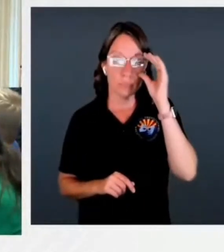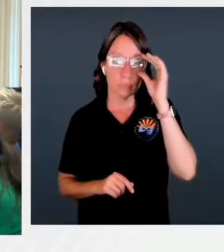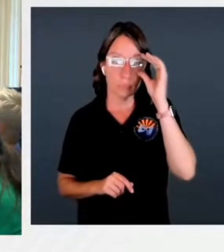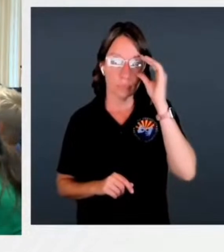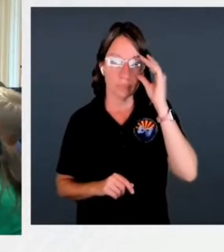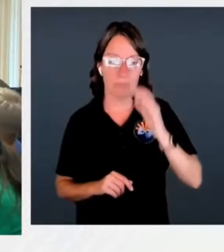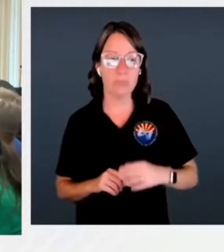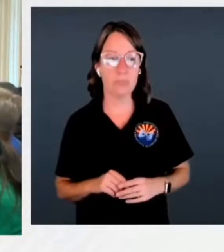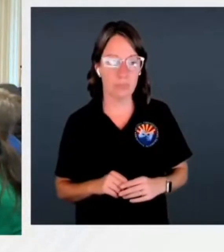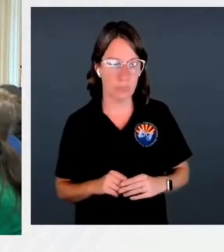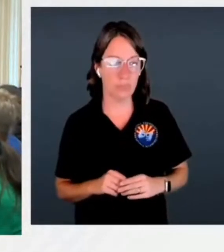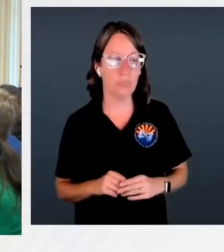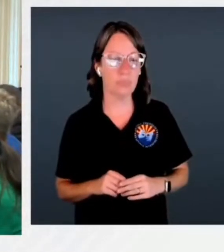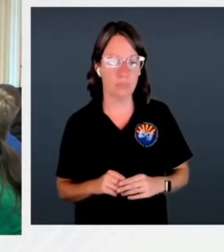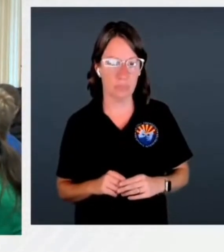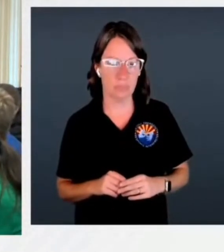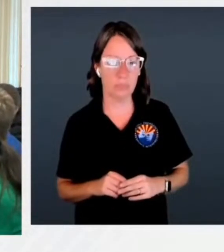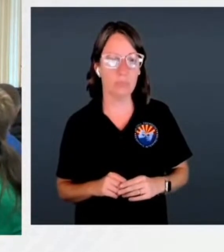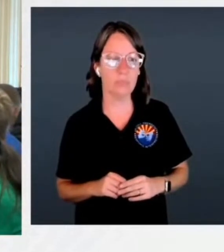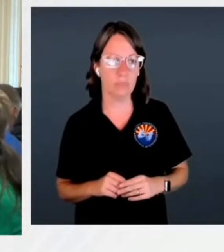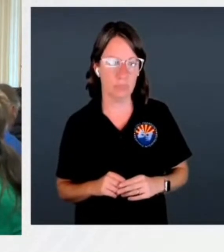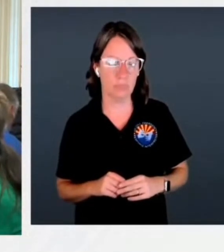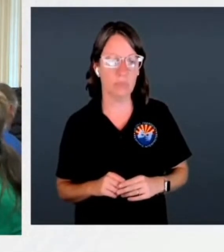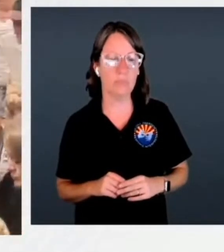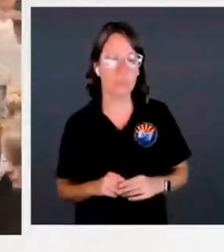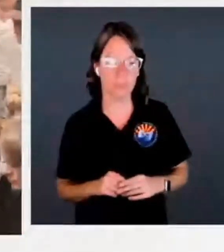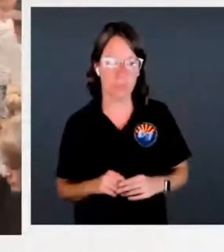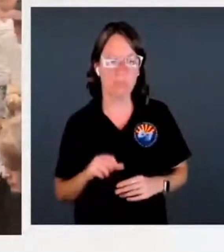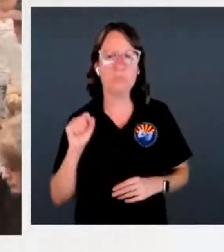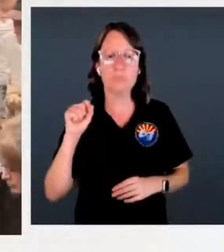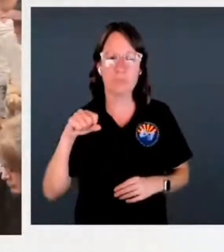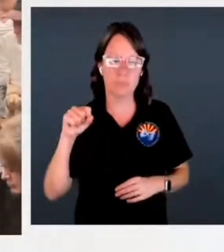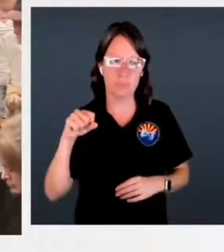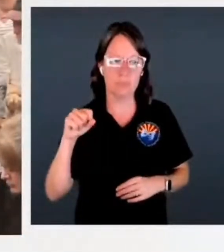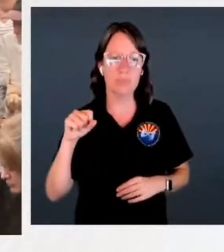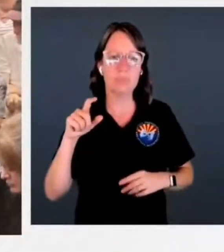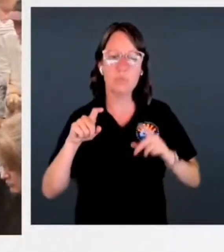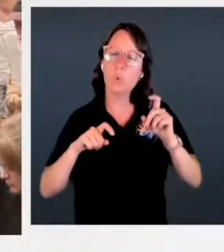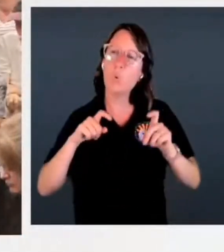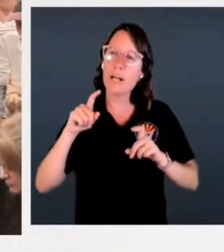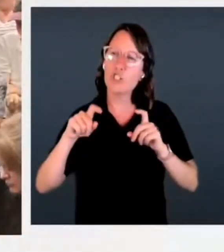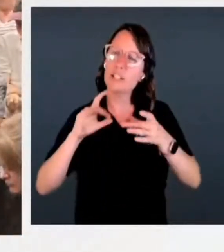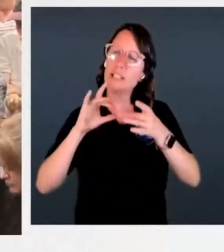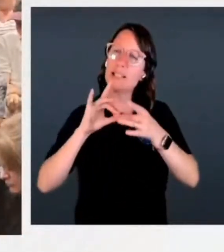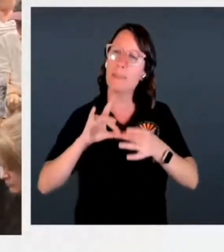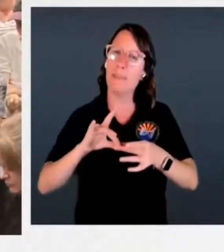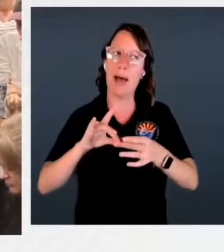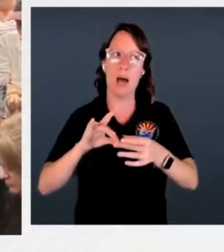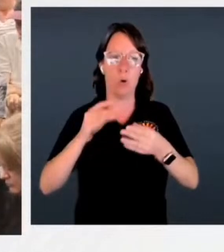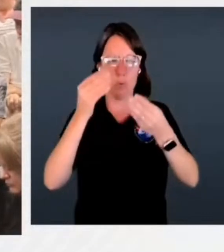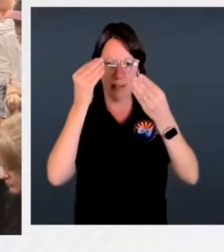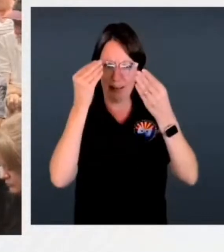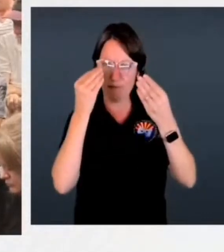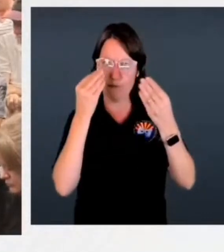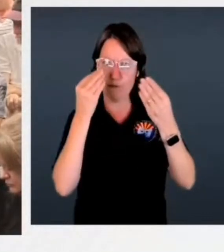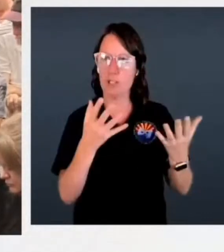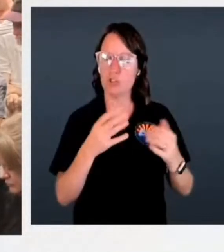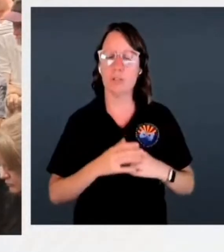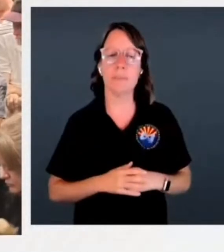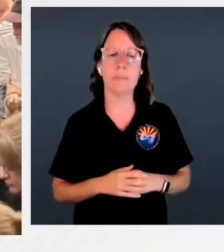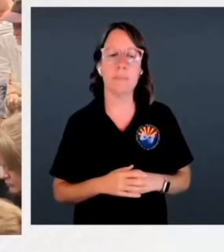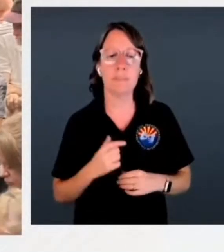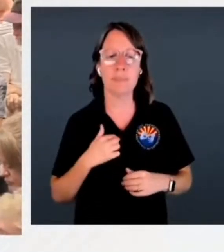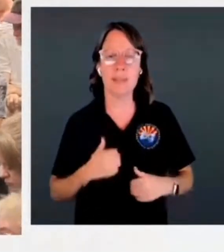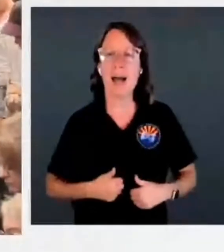Yeah, I got some questions, mostly on information. I live right across from Valley